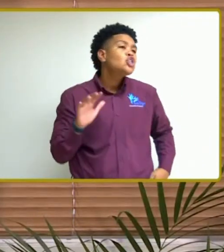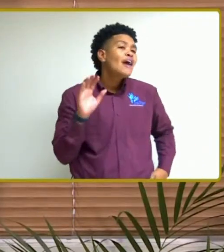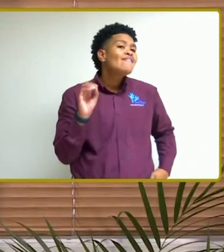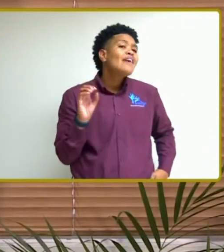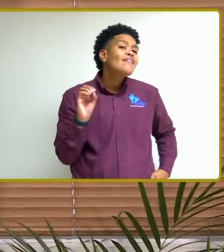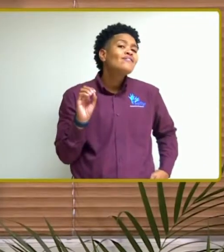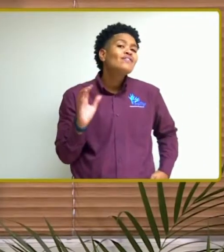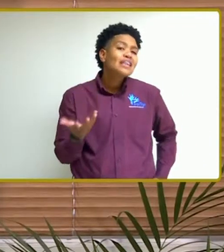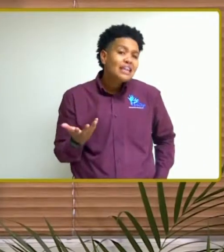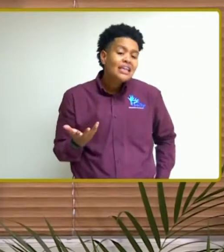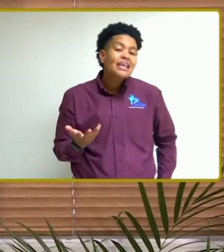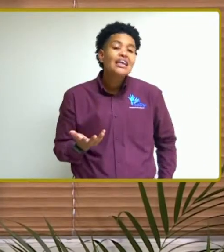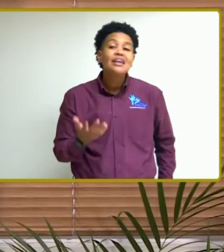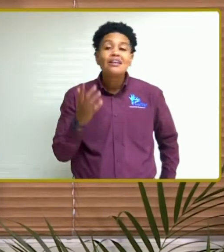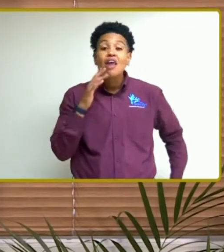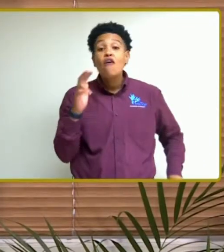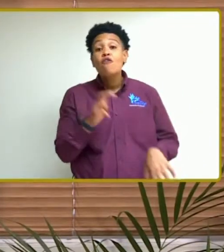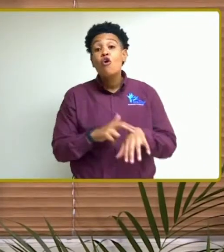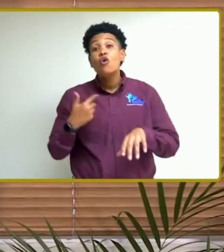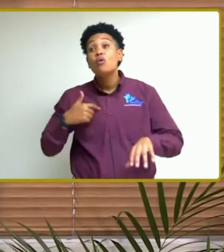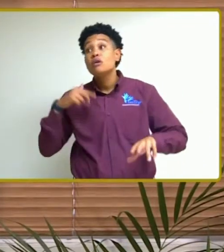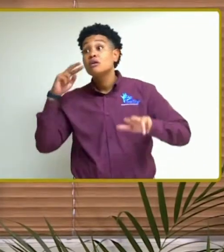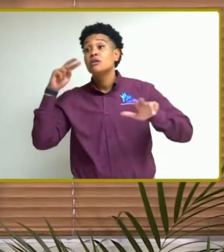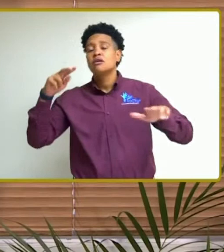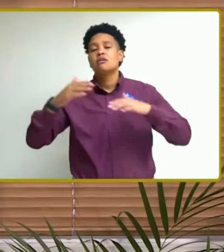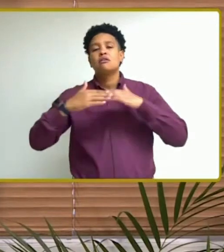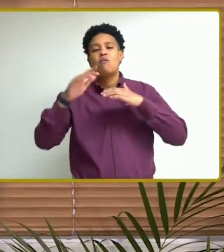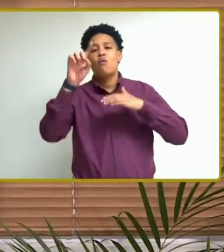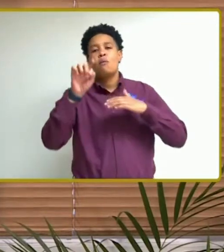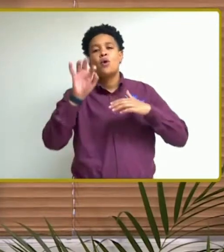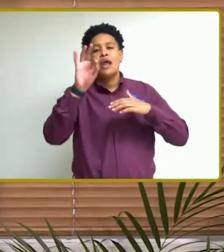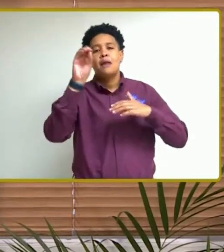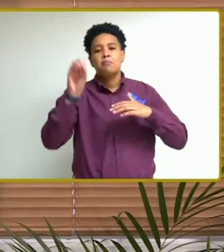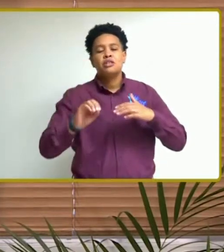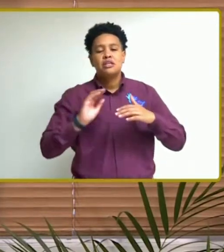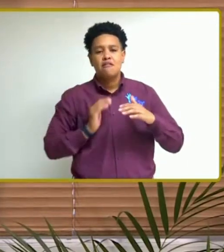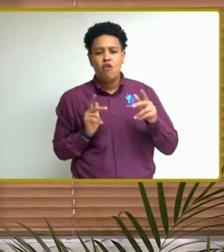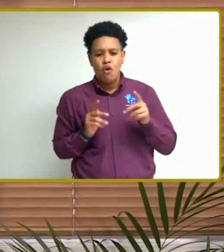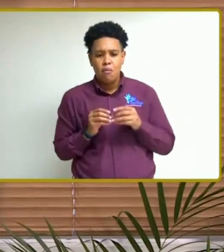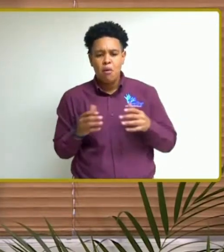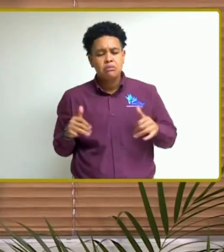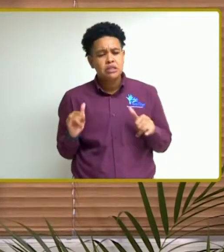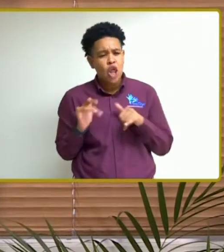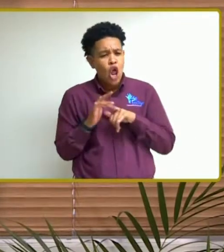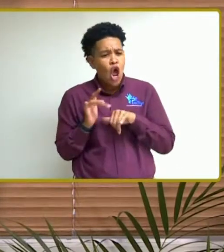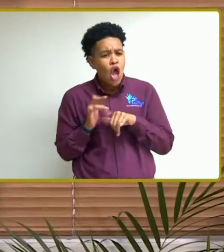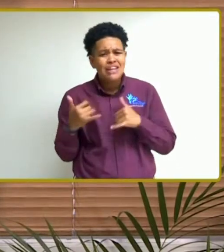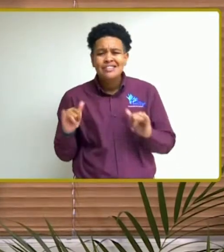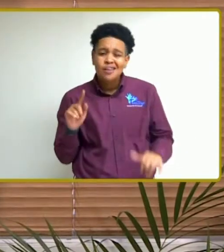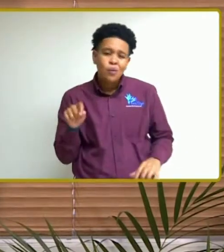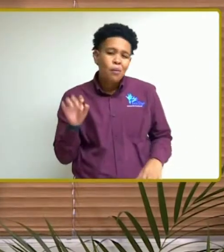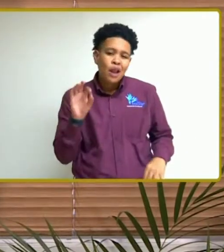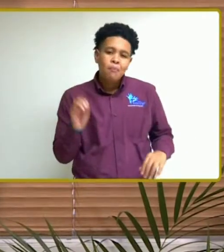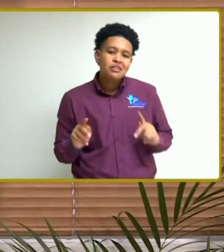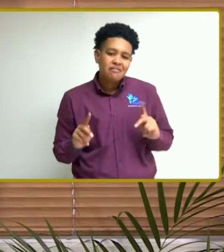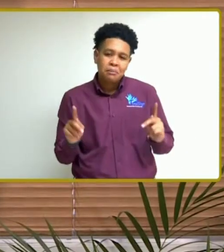47,650. And of course, we're going after 1.9% of our population. Still early days.